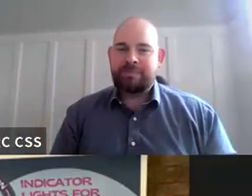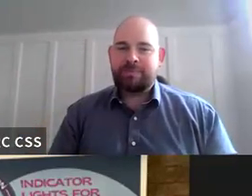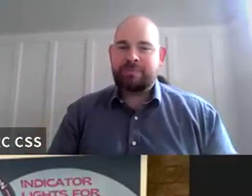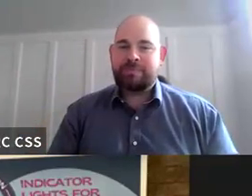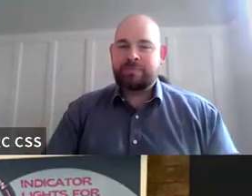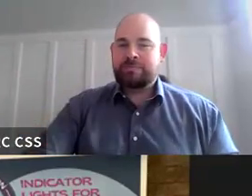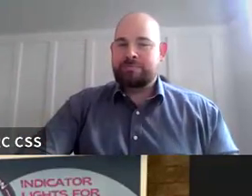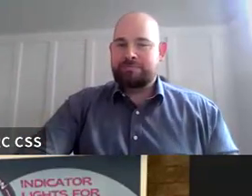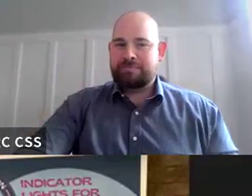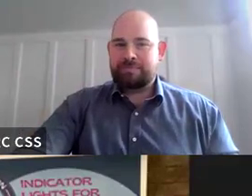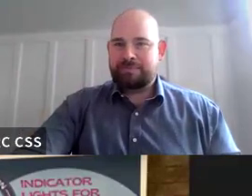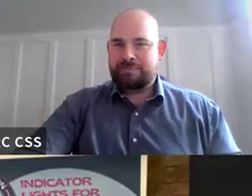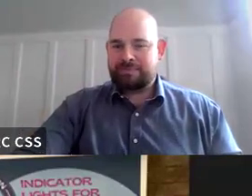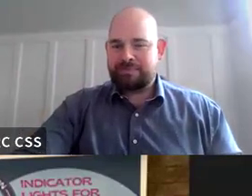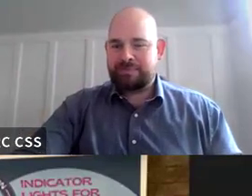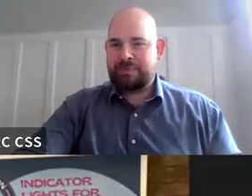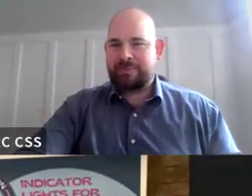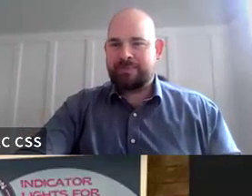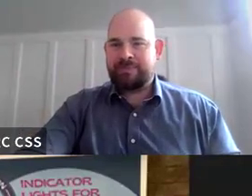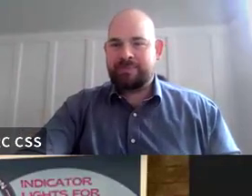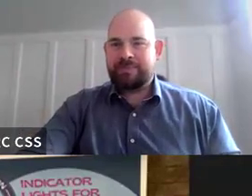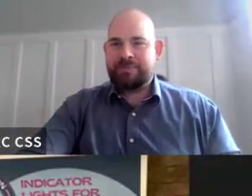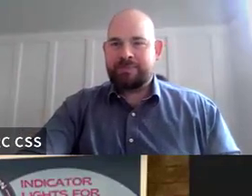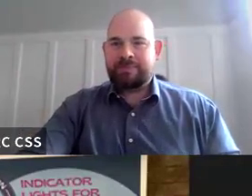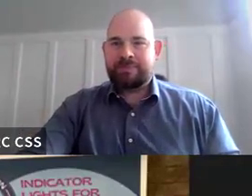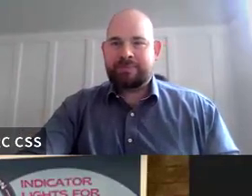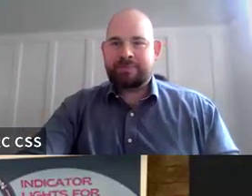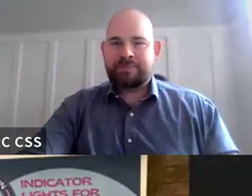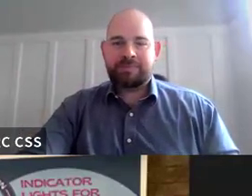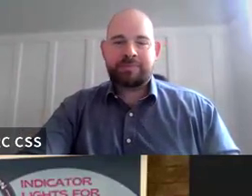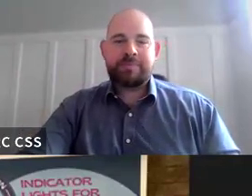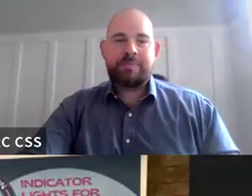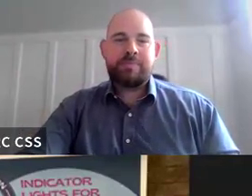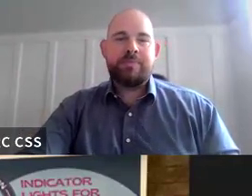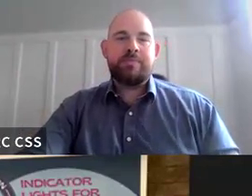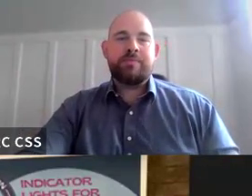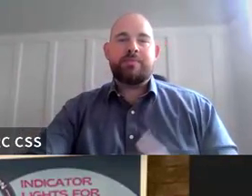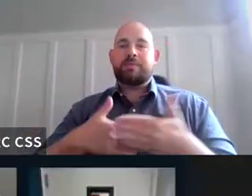that vibration to get attention of the deaf in the room. It was very cool.